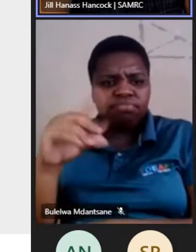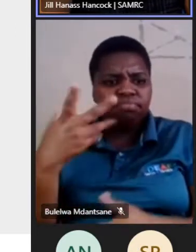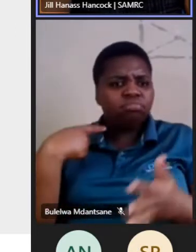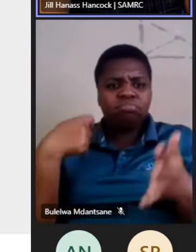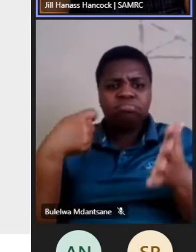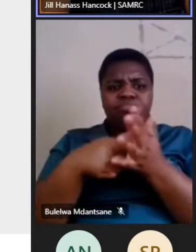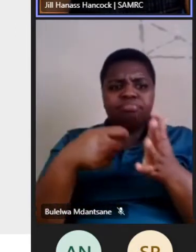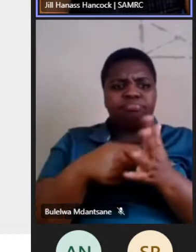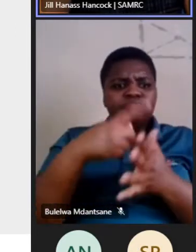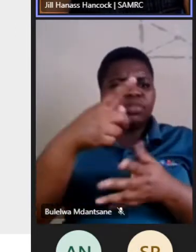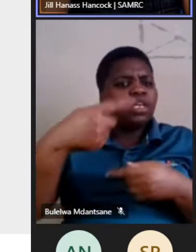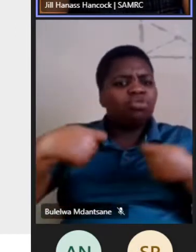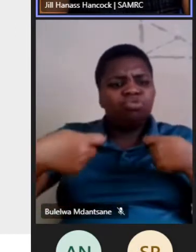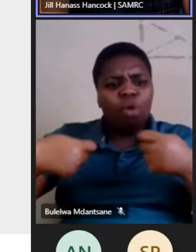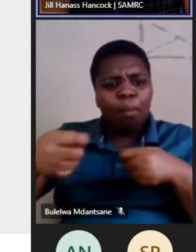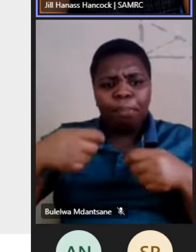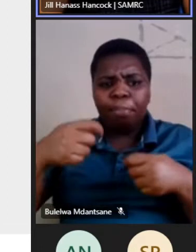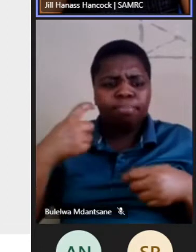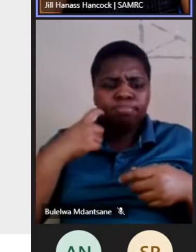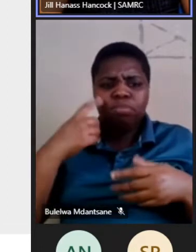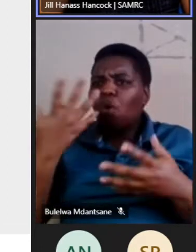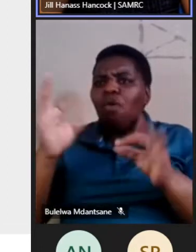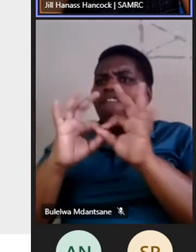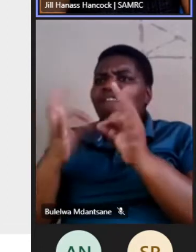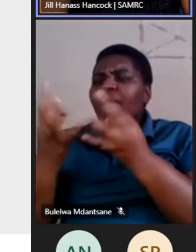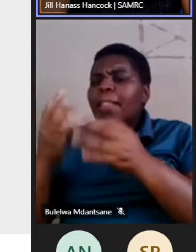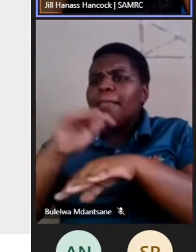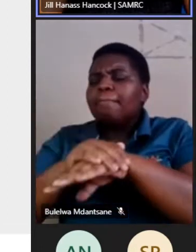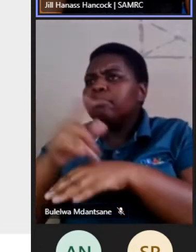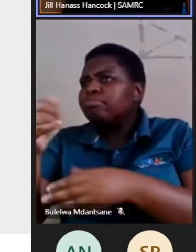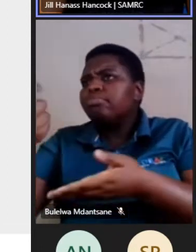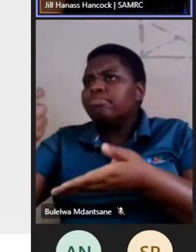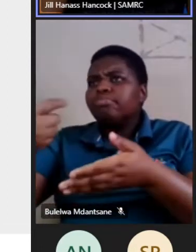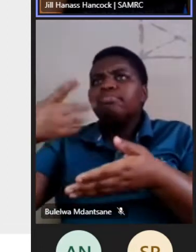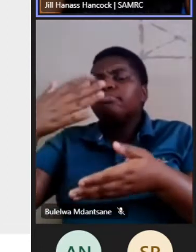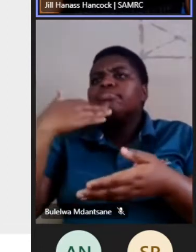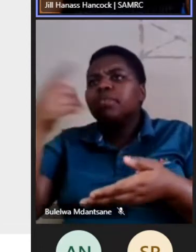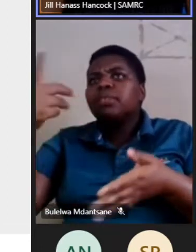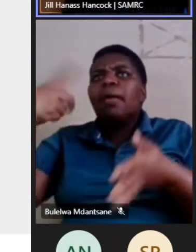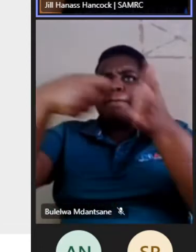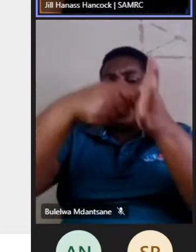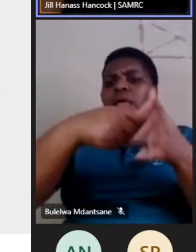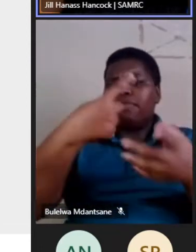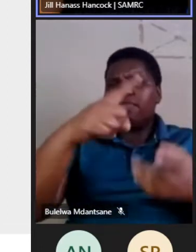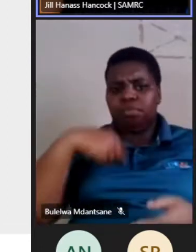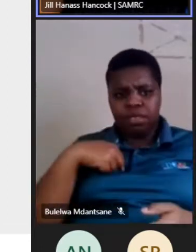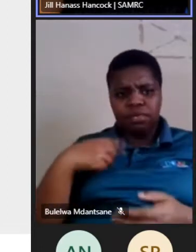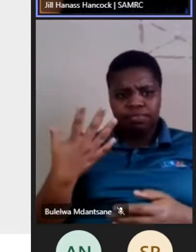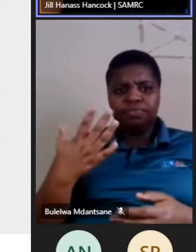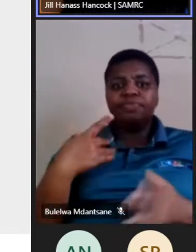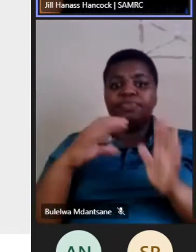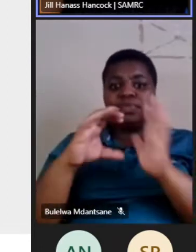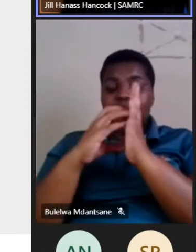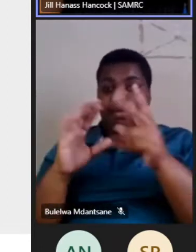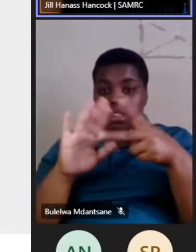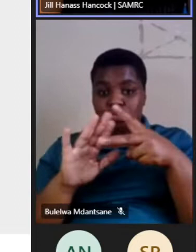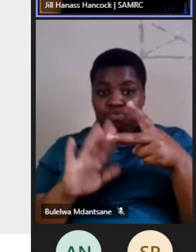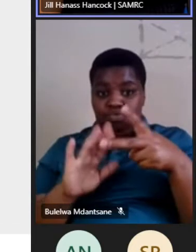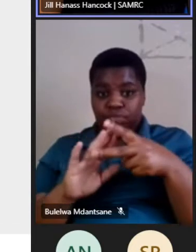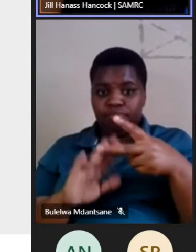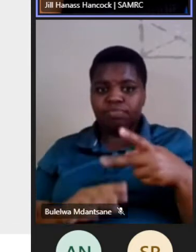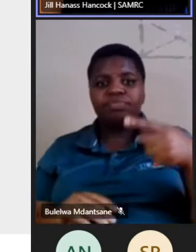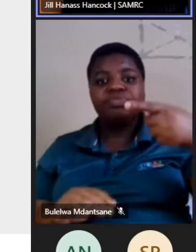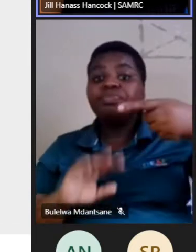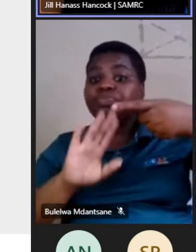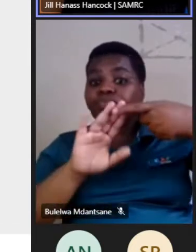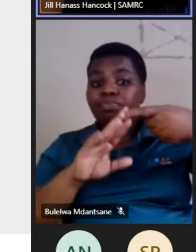emergency responses or from family members or by it themselves. So 2 examples. I had no challenges obtaining